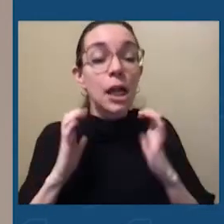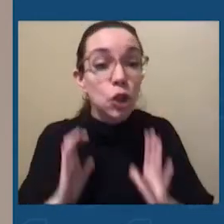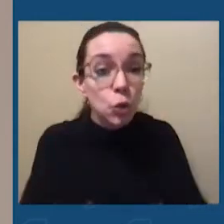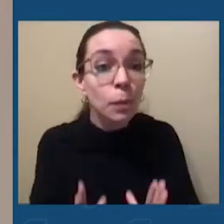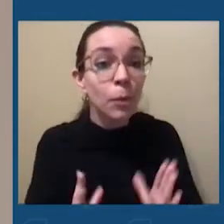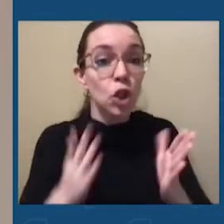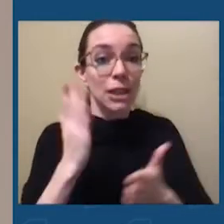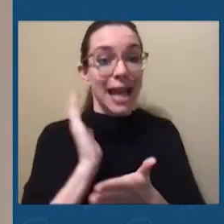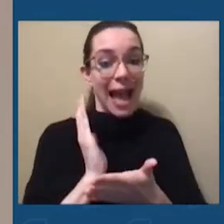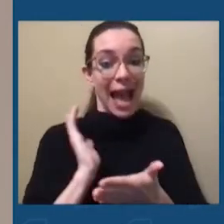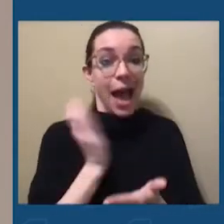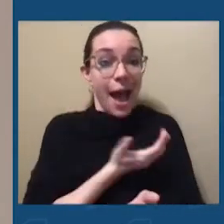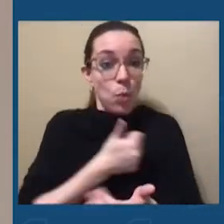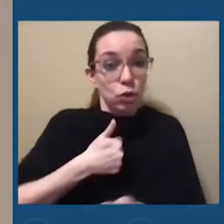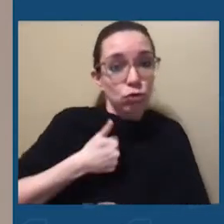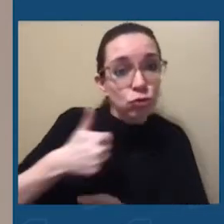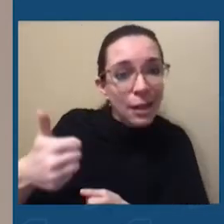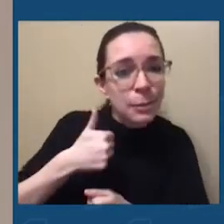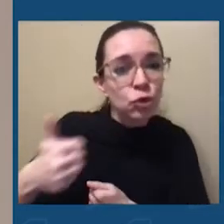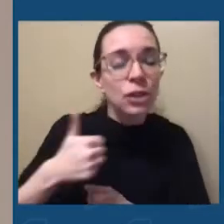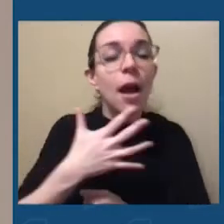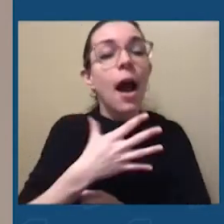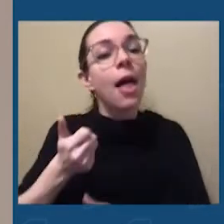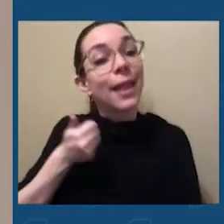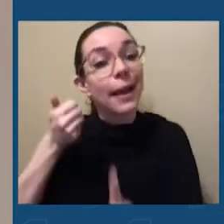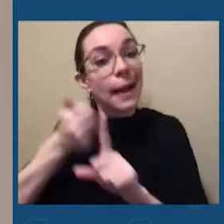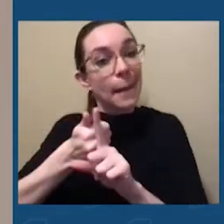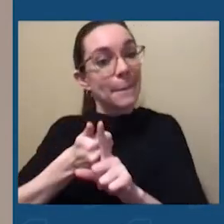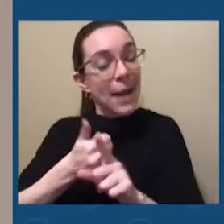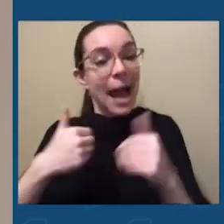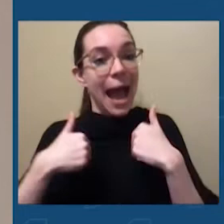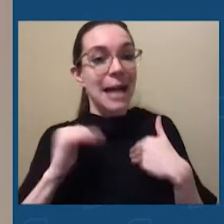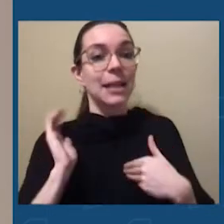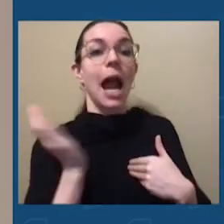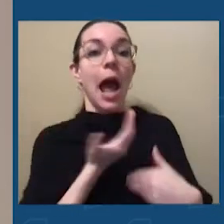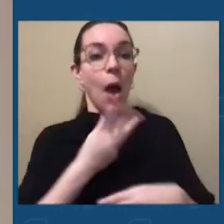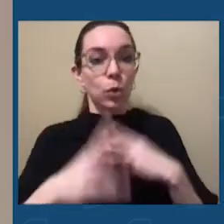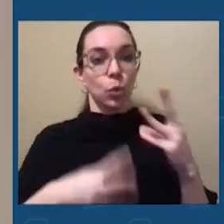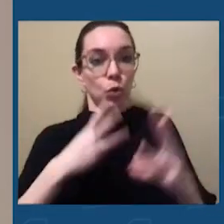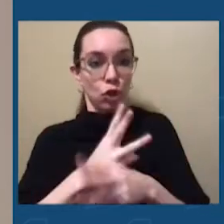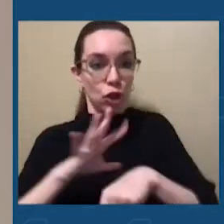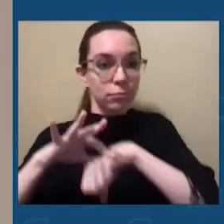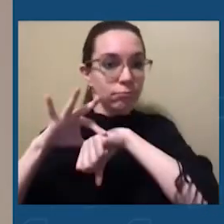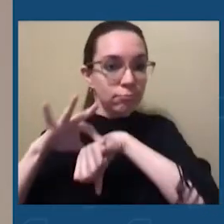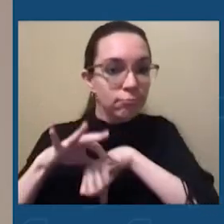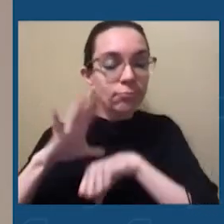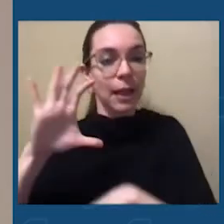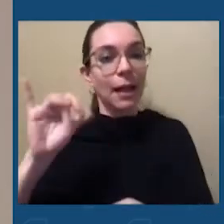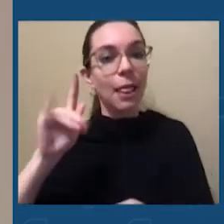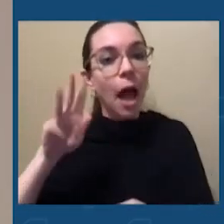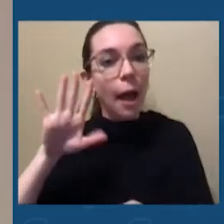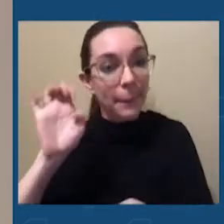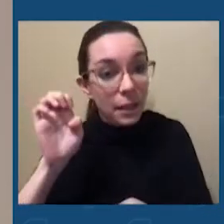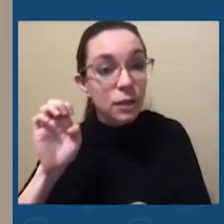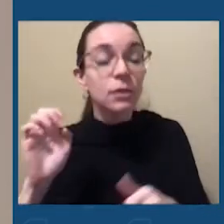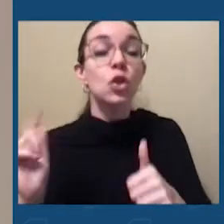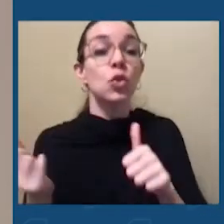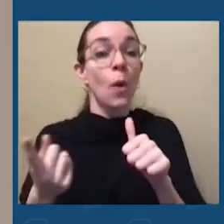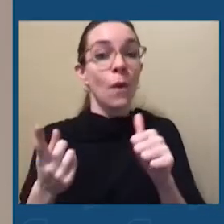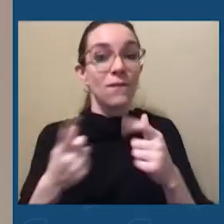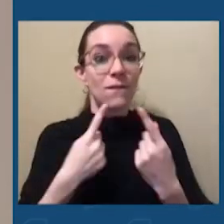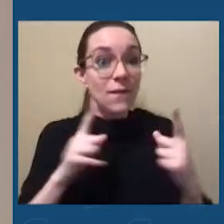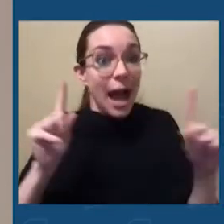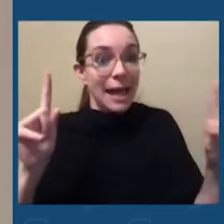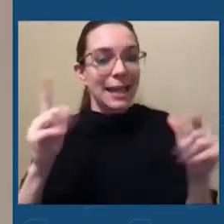that has, the impact that has on our climate. So finally, we stop this war between